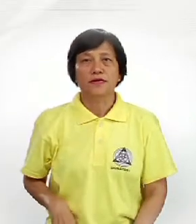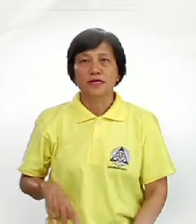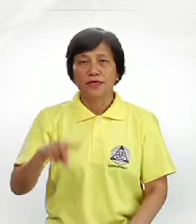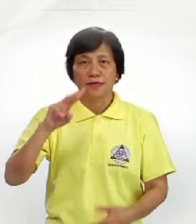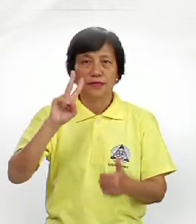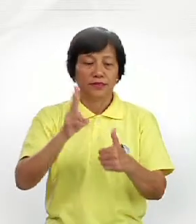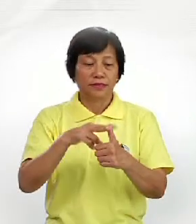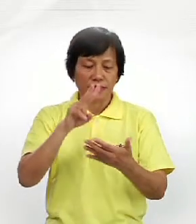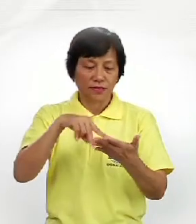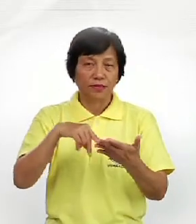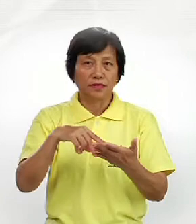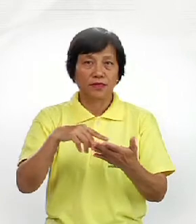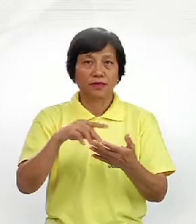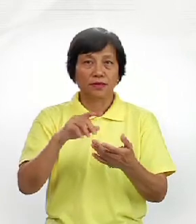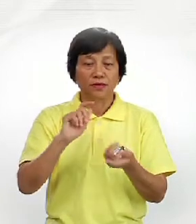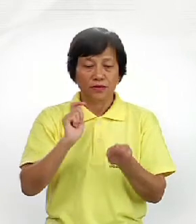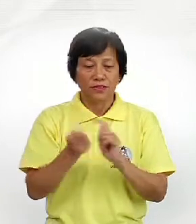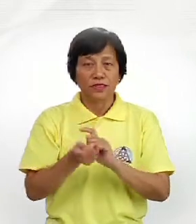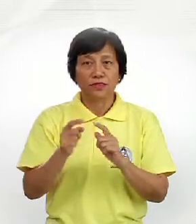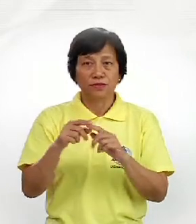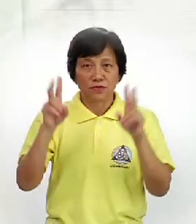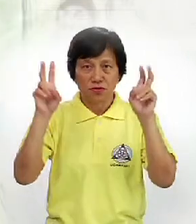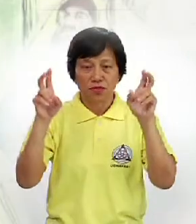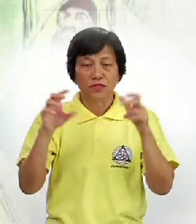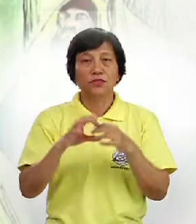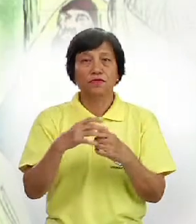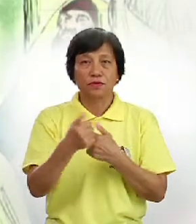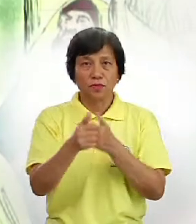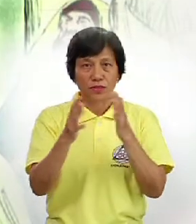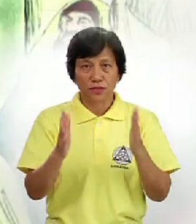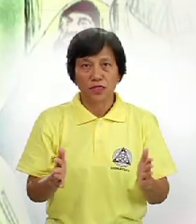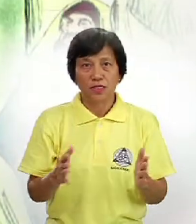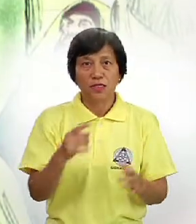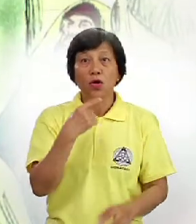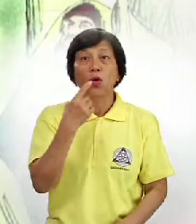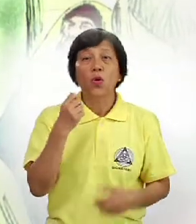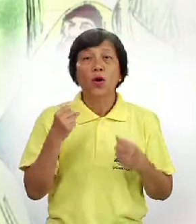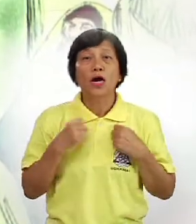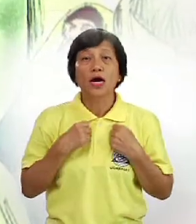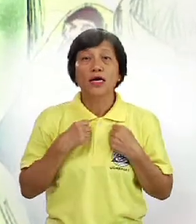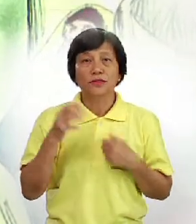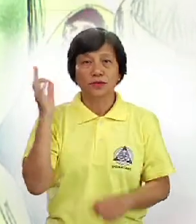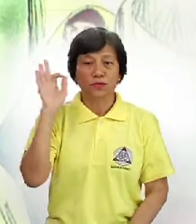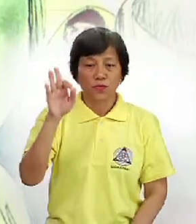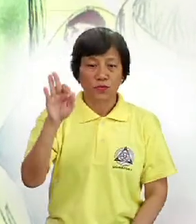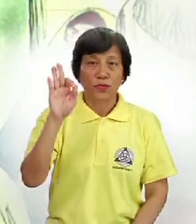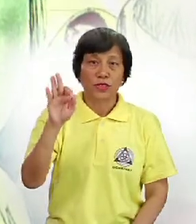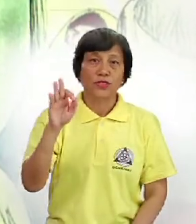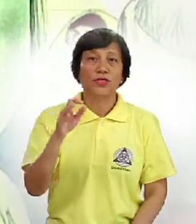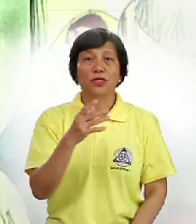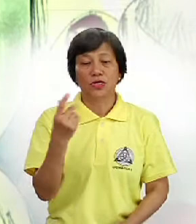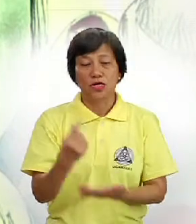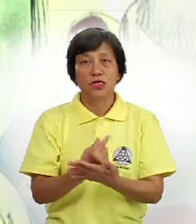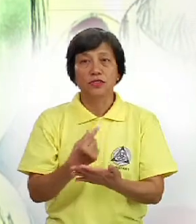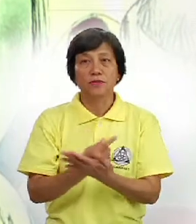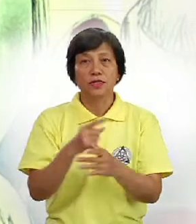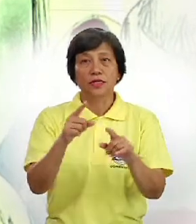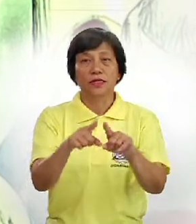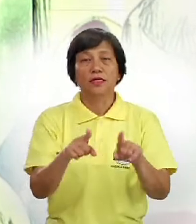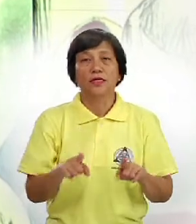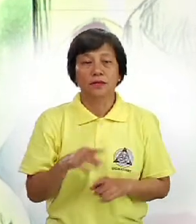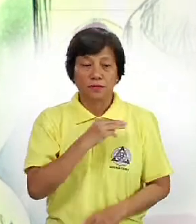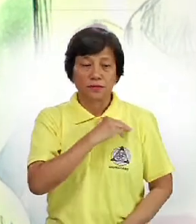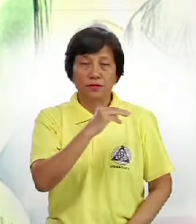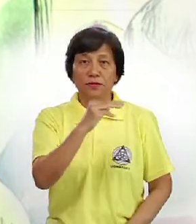we shift to the context of an apostle who has to preach the gospel as a missionary